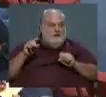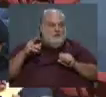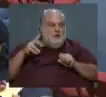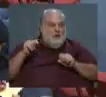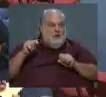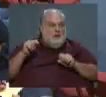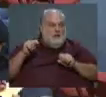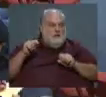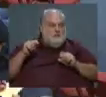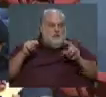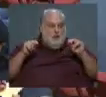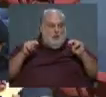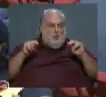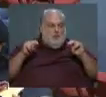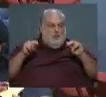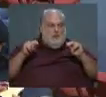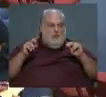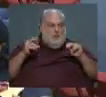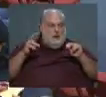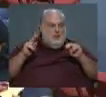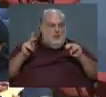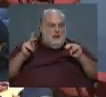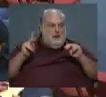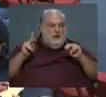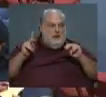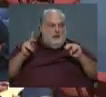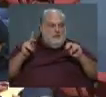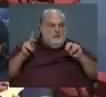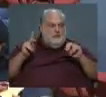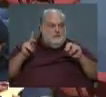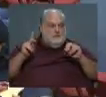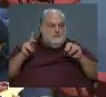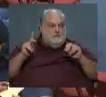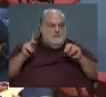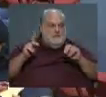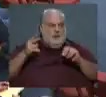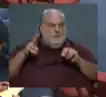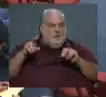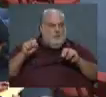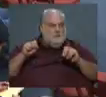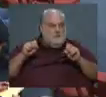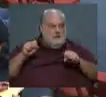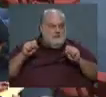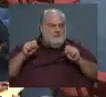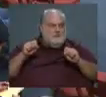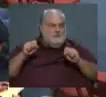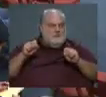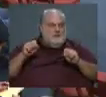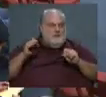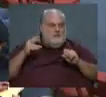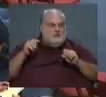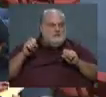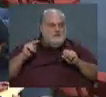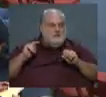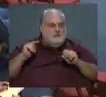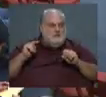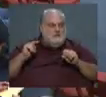Wright? No. Director Wyrick? No. Director Campuris? Aye. Director Fortson?